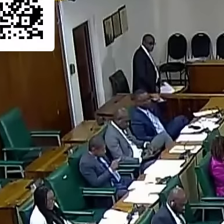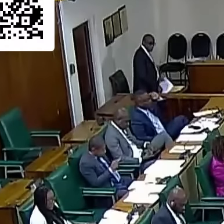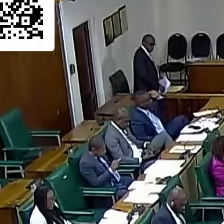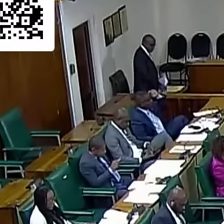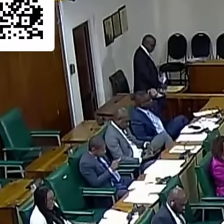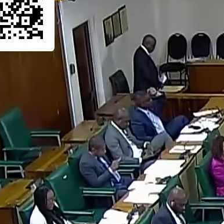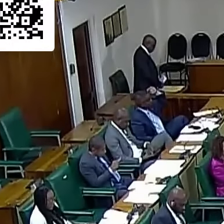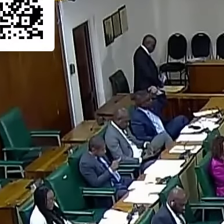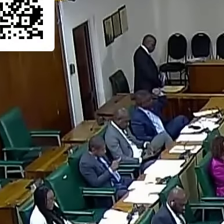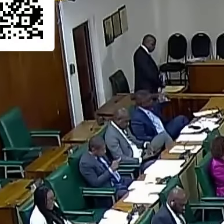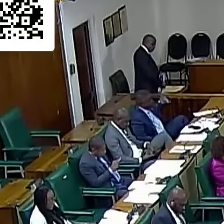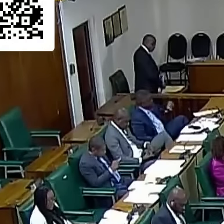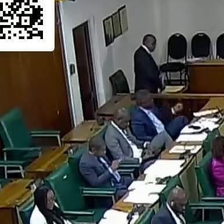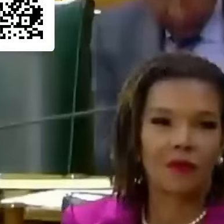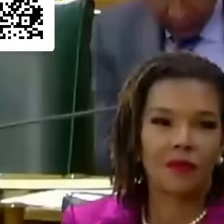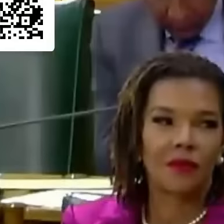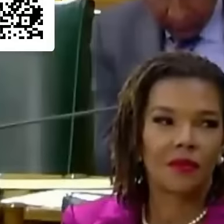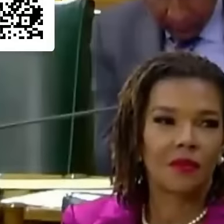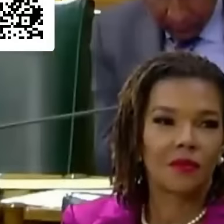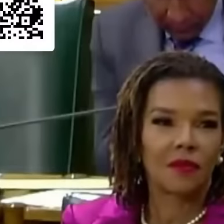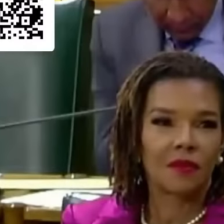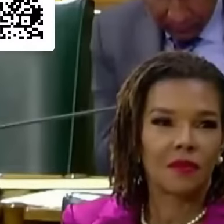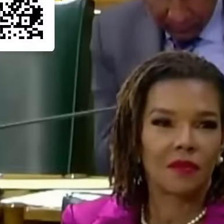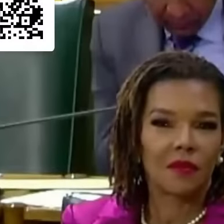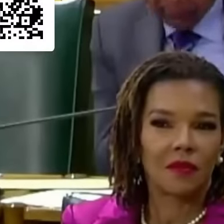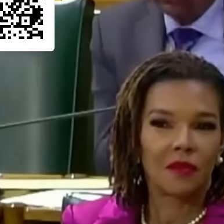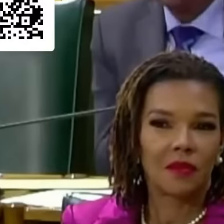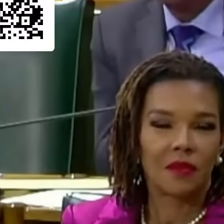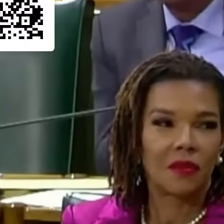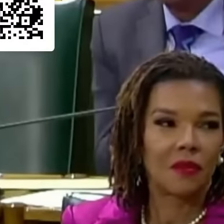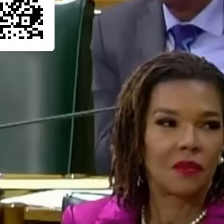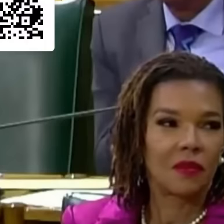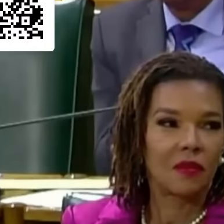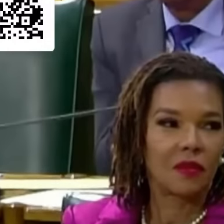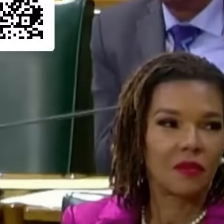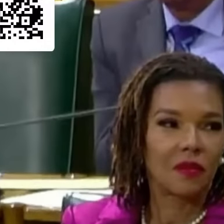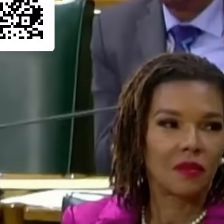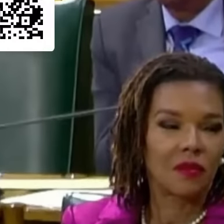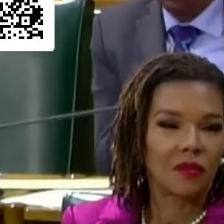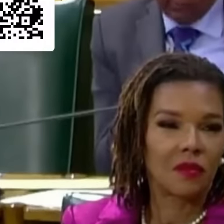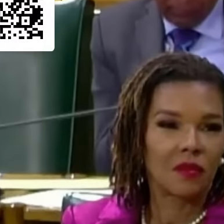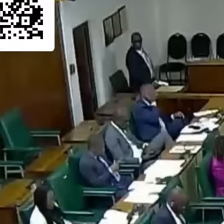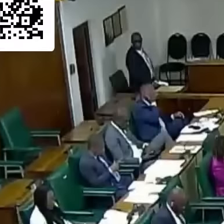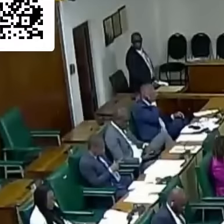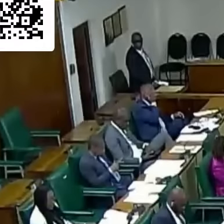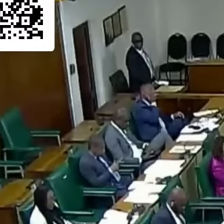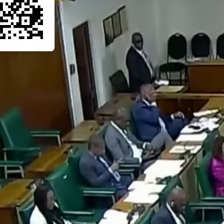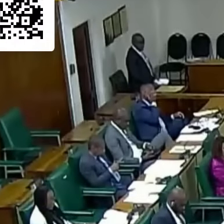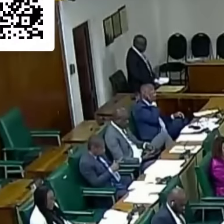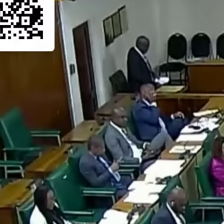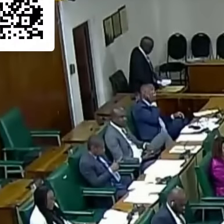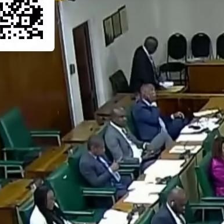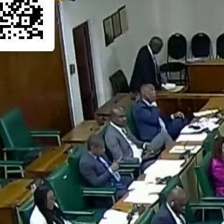one. No. Public business.